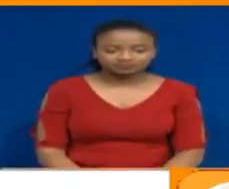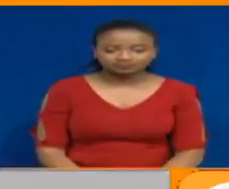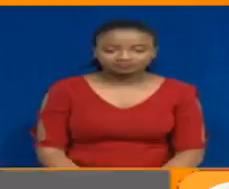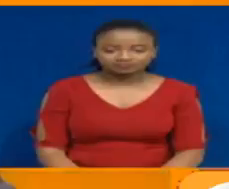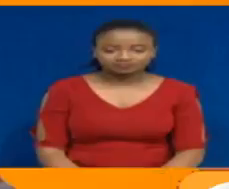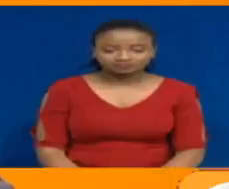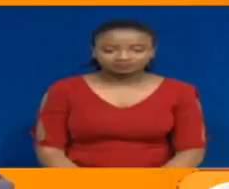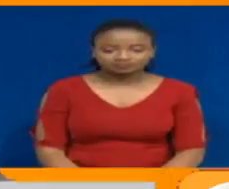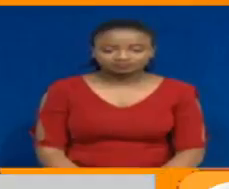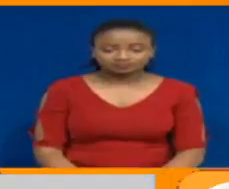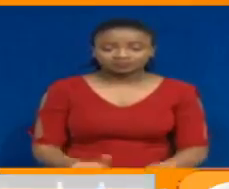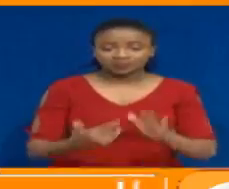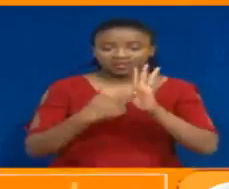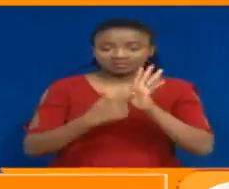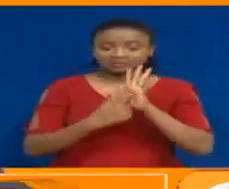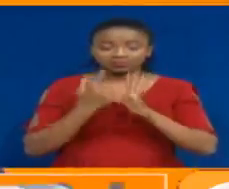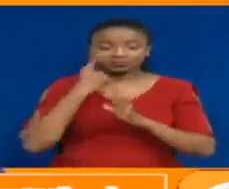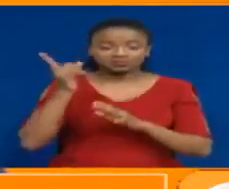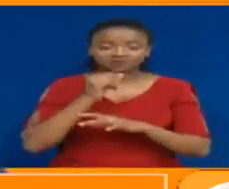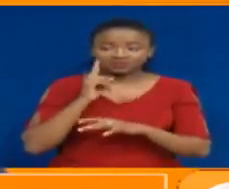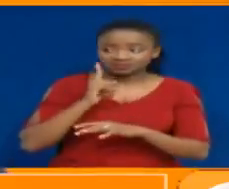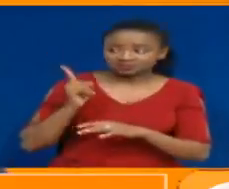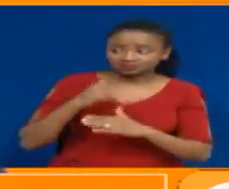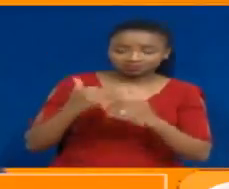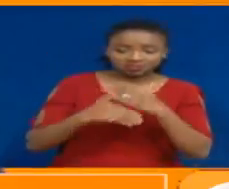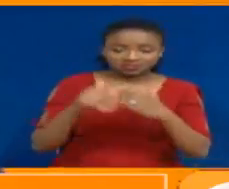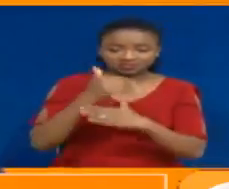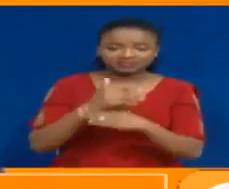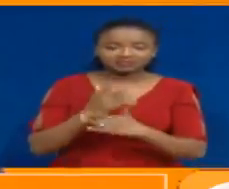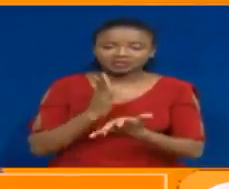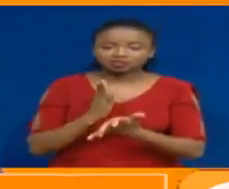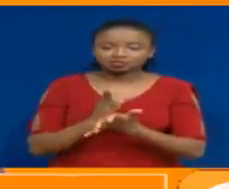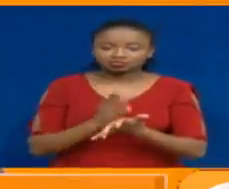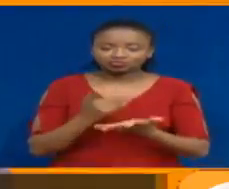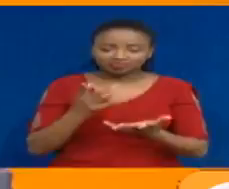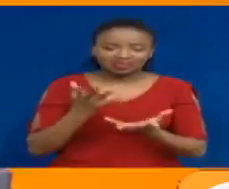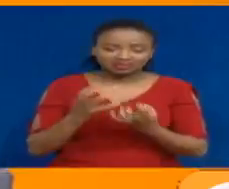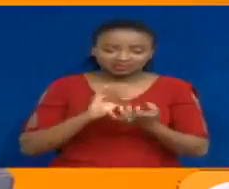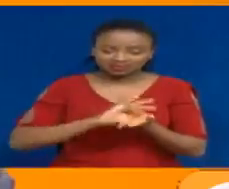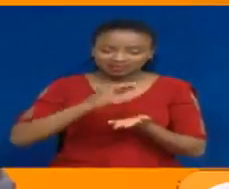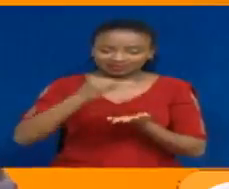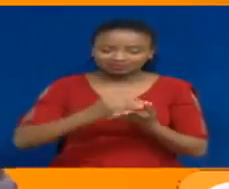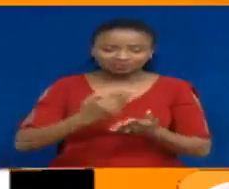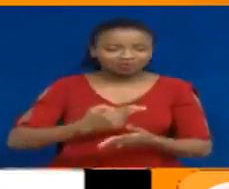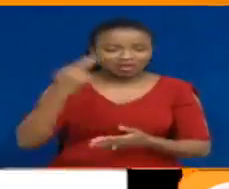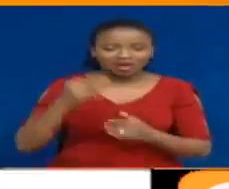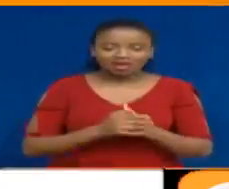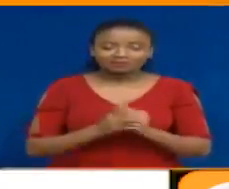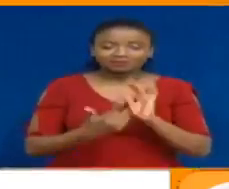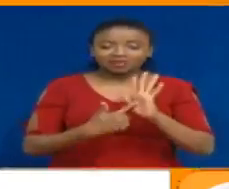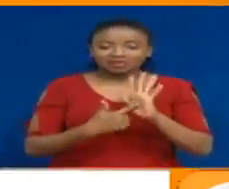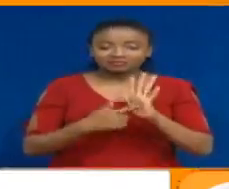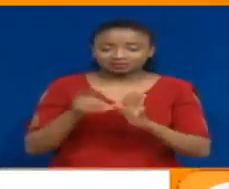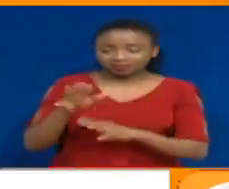The buildings like this you've seen today, they are extremely capital intensive. This particular place you